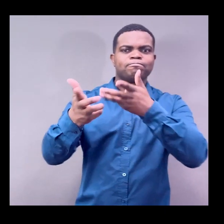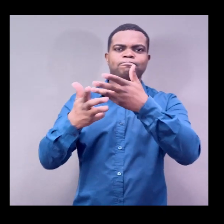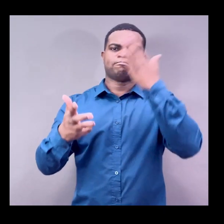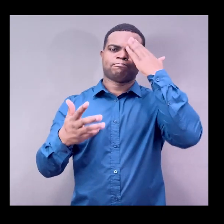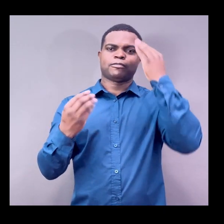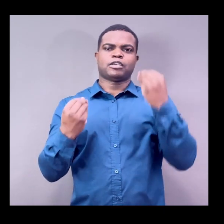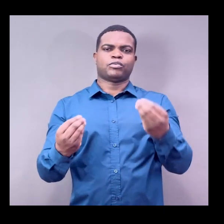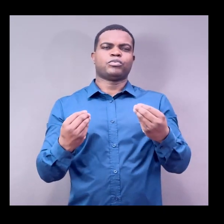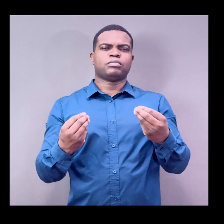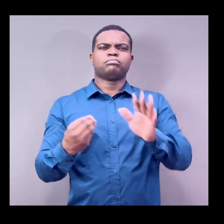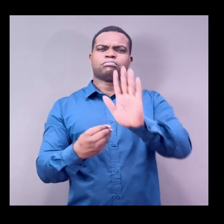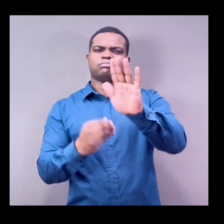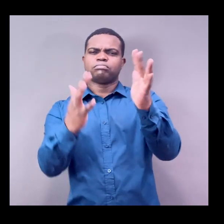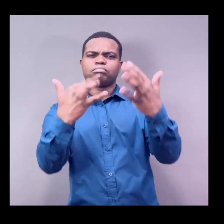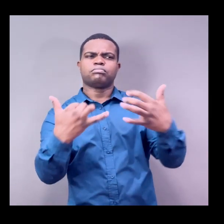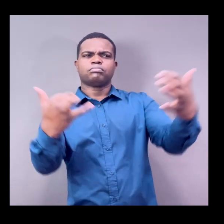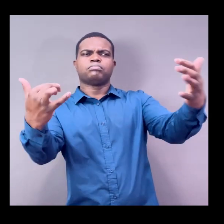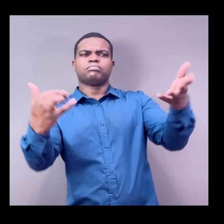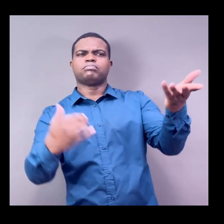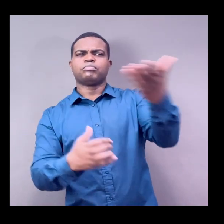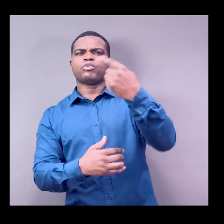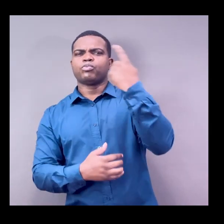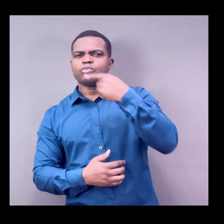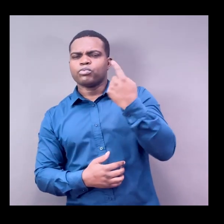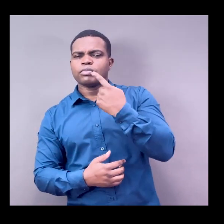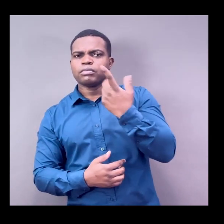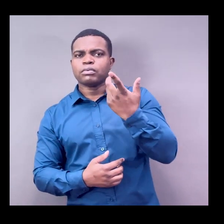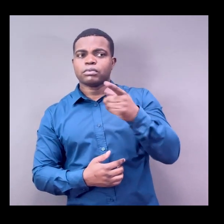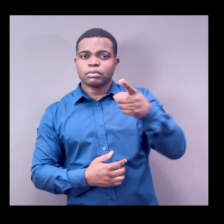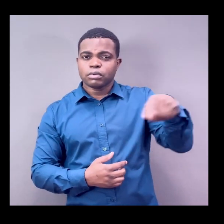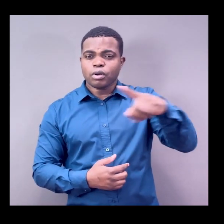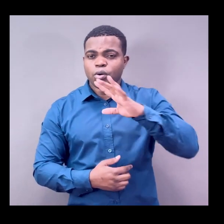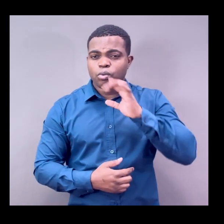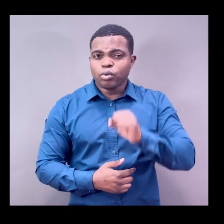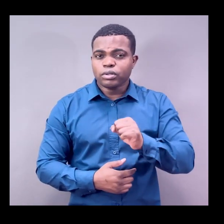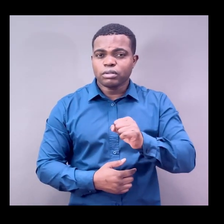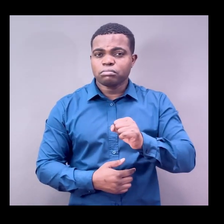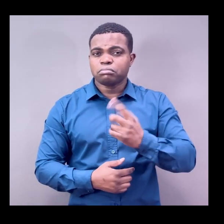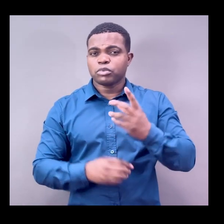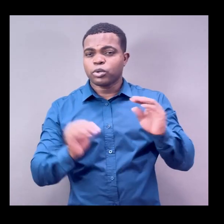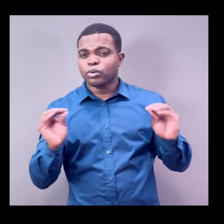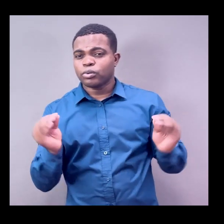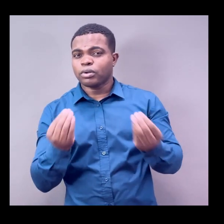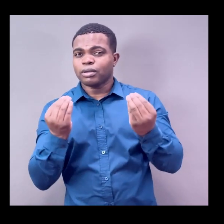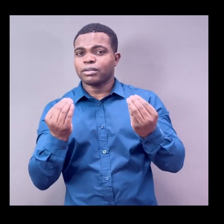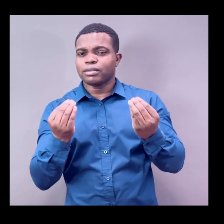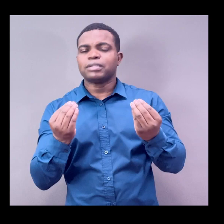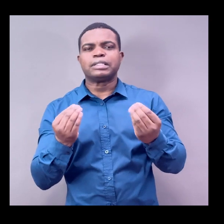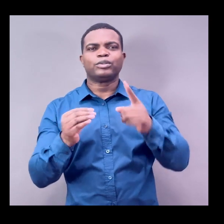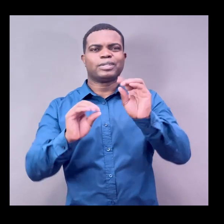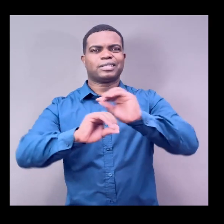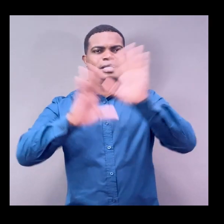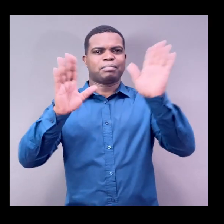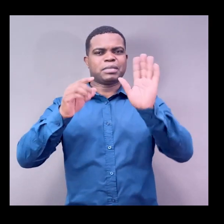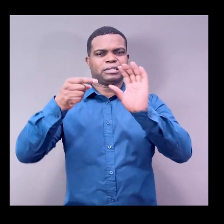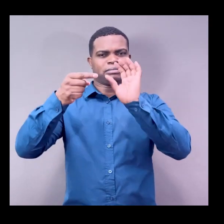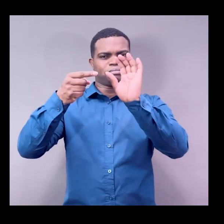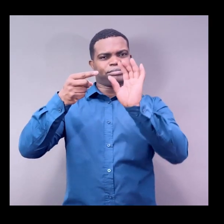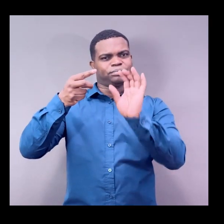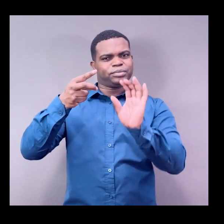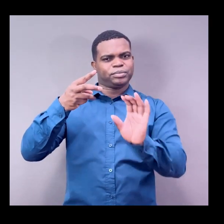So who are your audience? Are they old? Are they young? So you need to segment them so